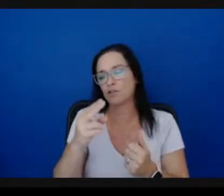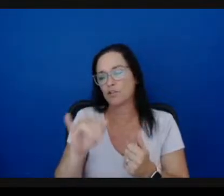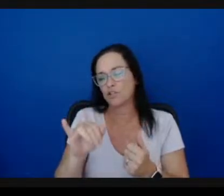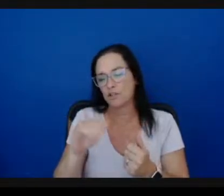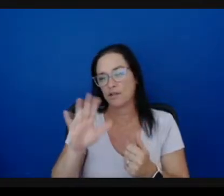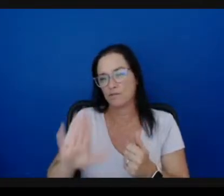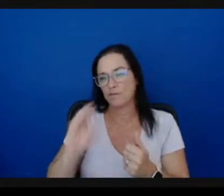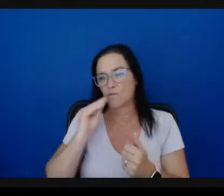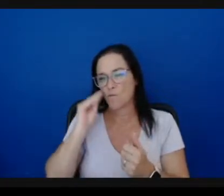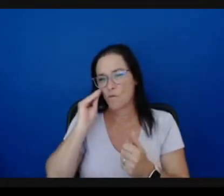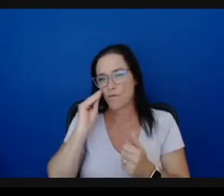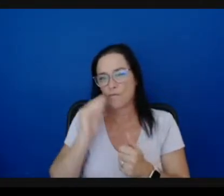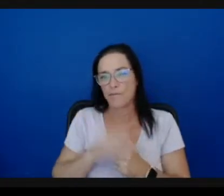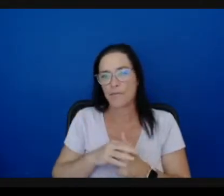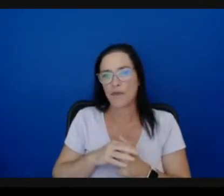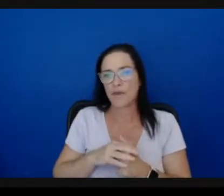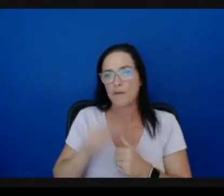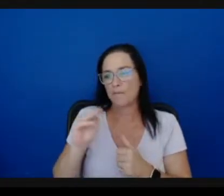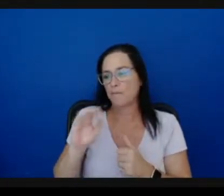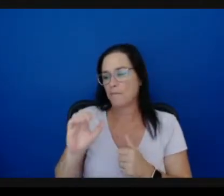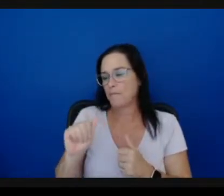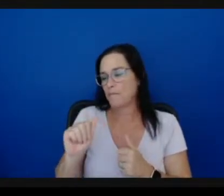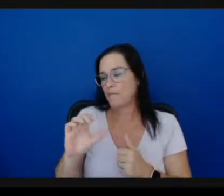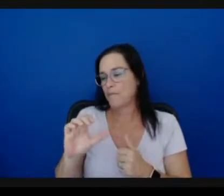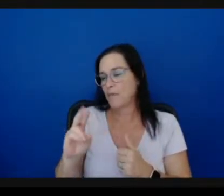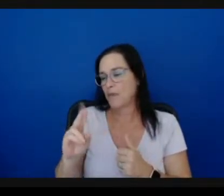is very interesting.